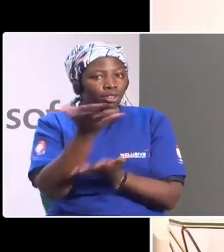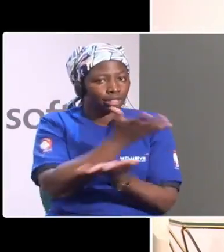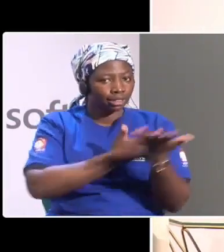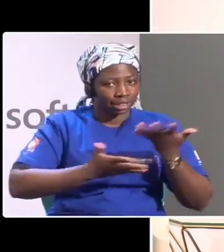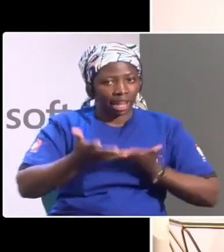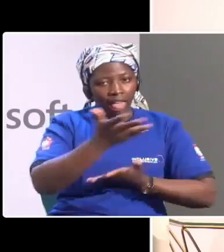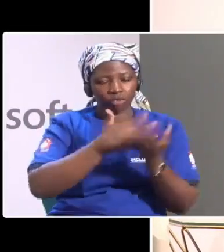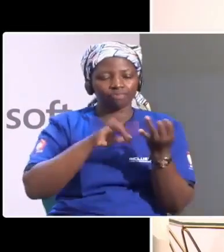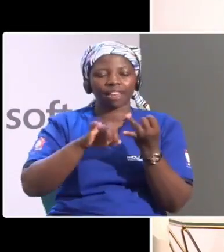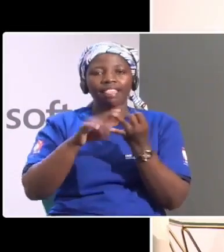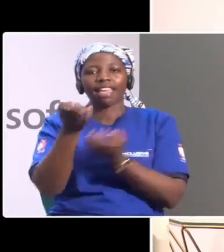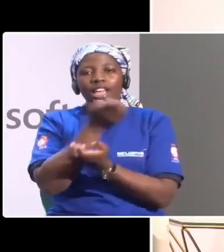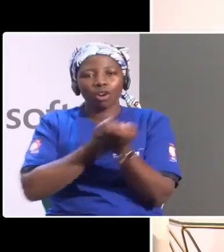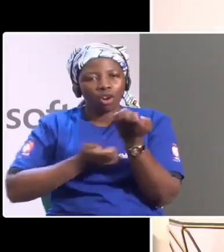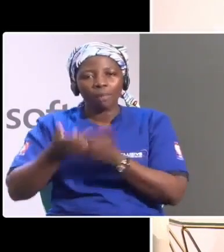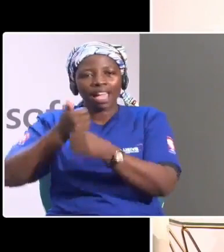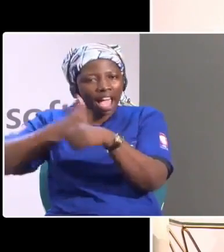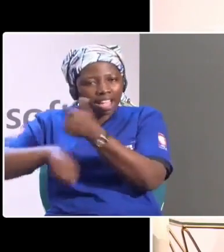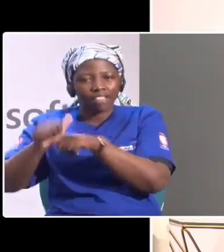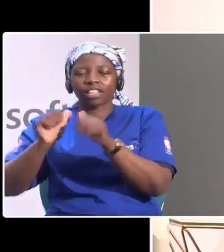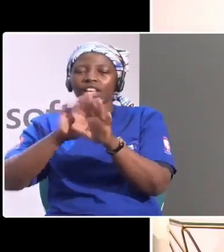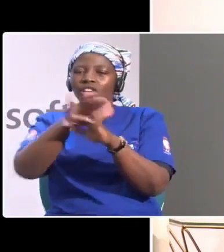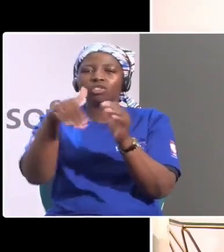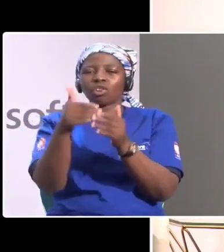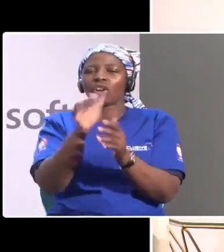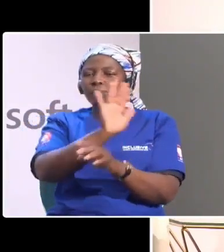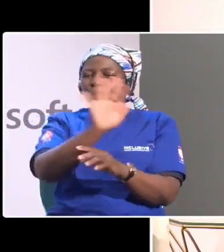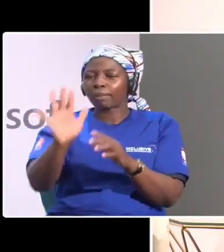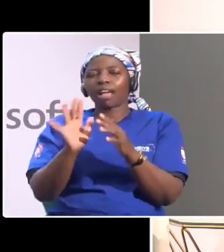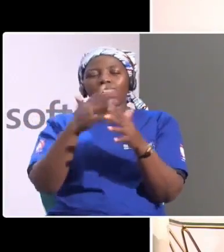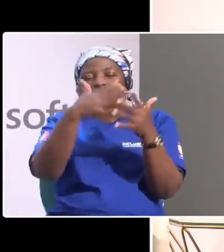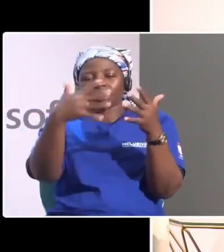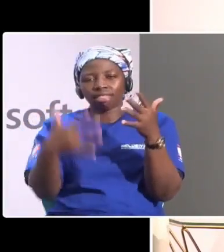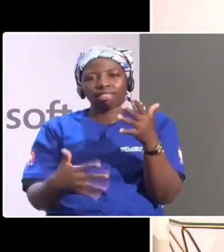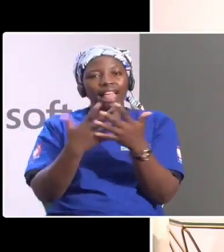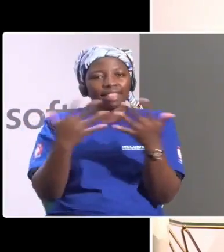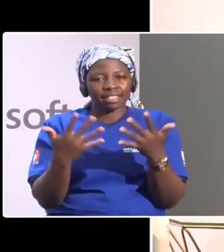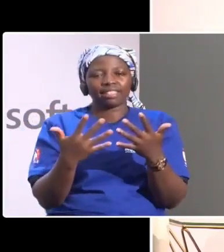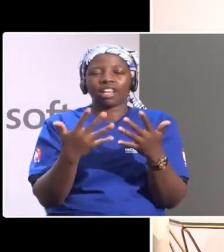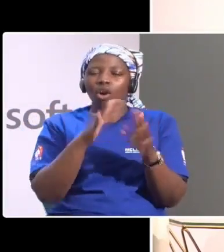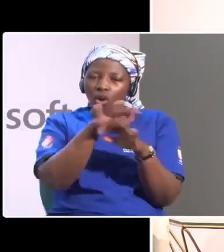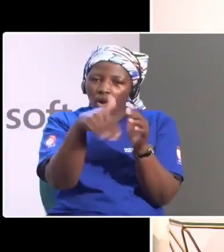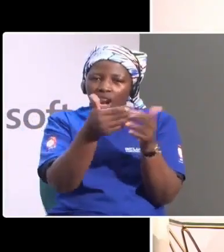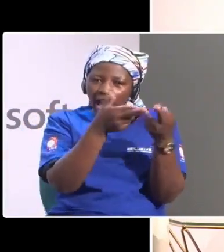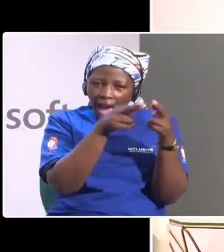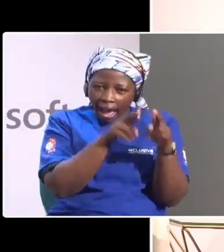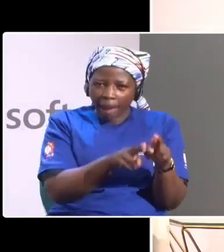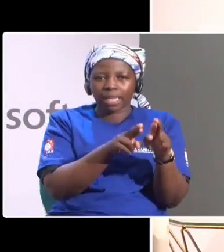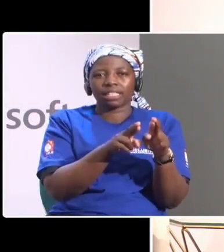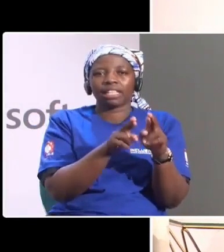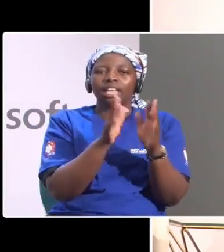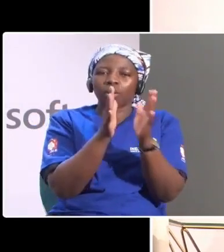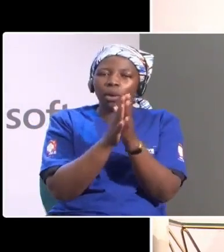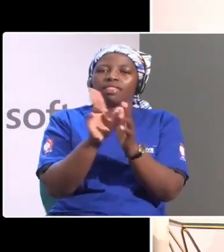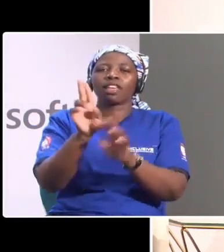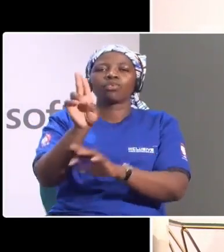interactions, economic activities, and all its components are carried out with